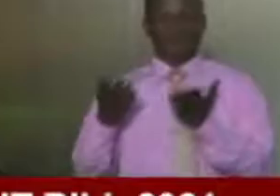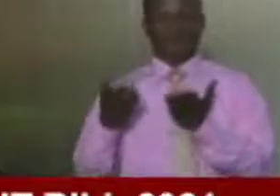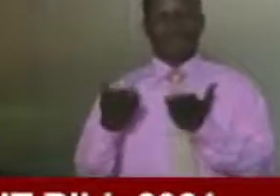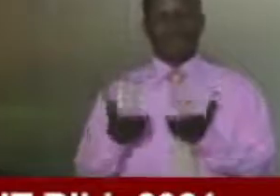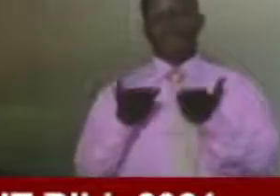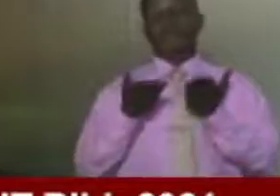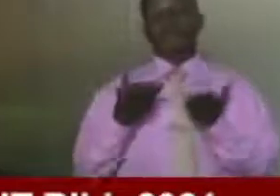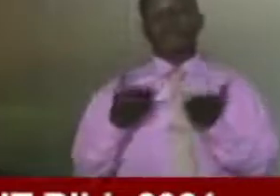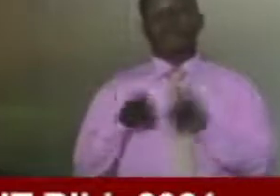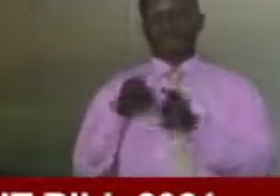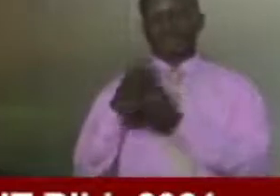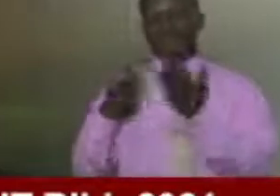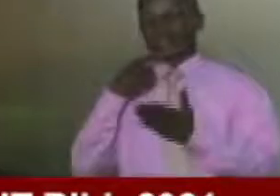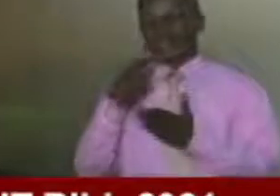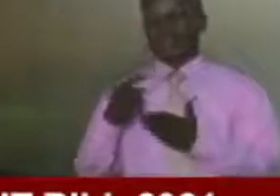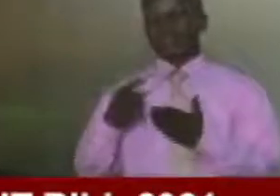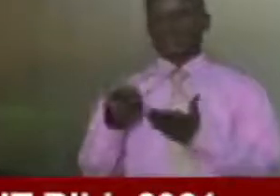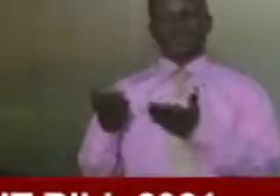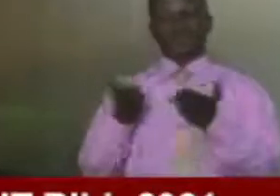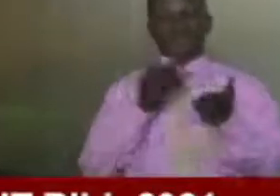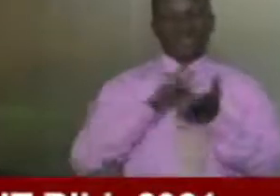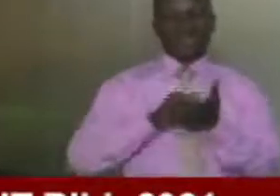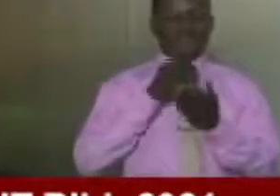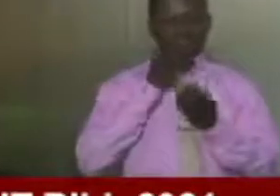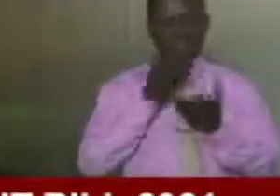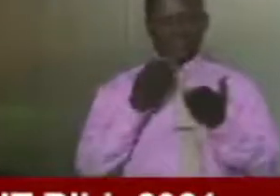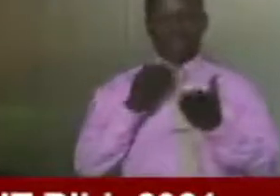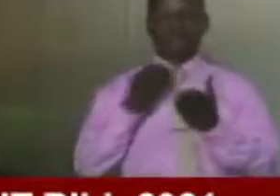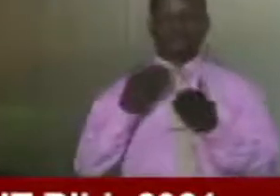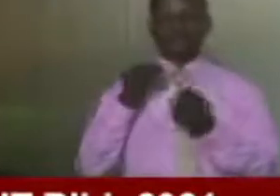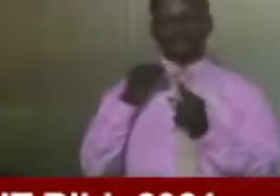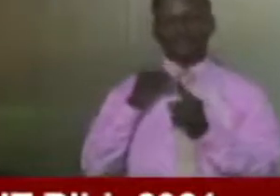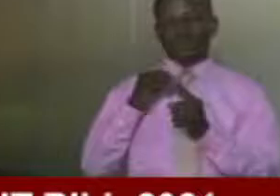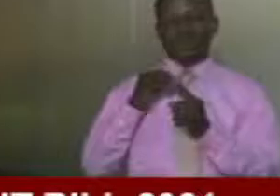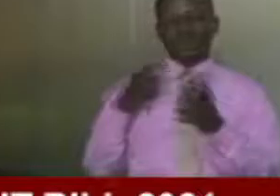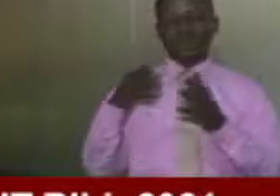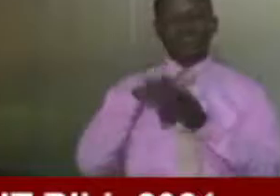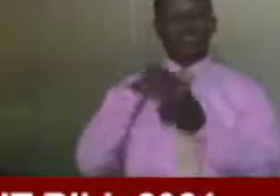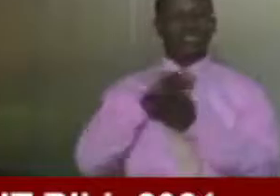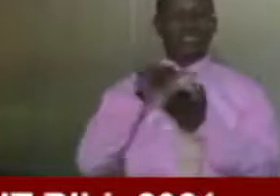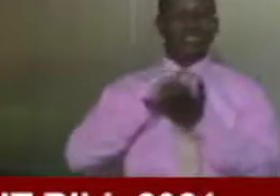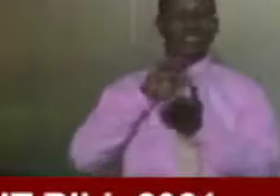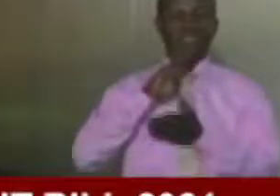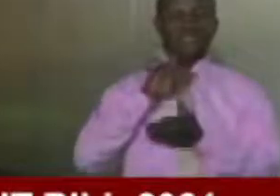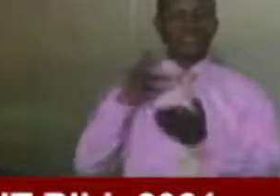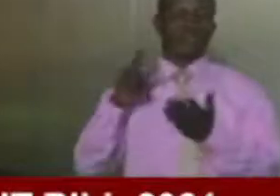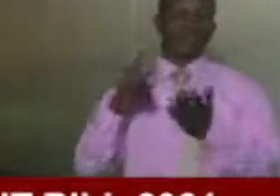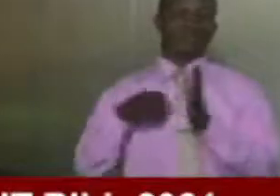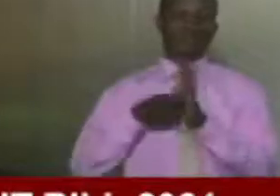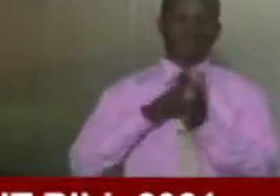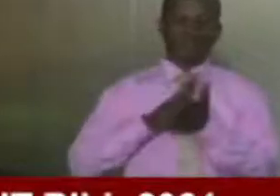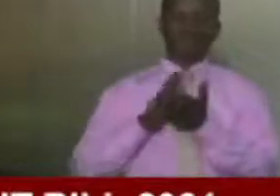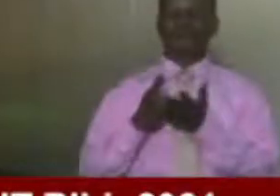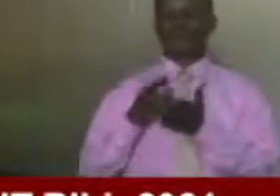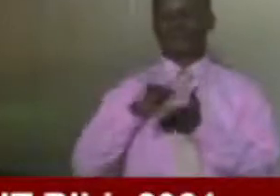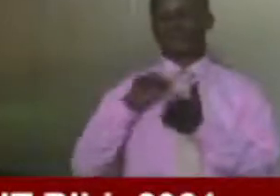said, these are incremental steps. Take out those provisions. There's too much in that bill for the baby and the bath water to be